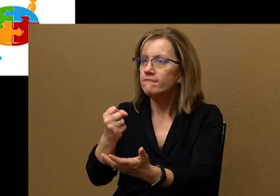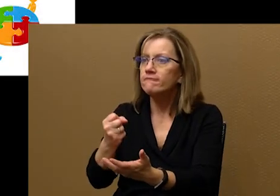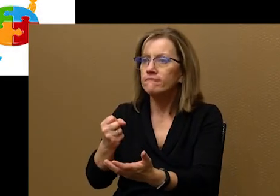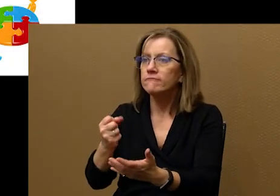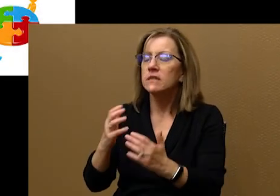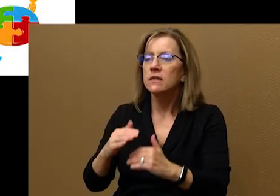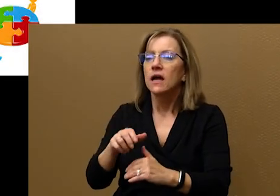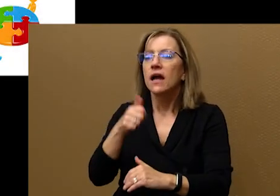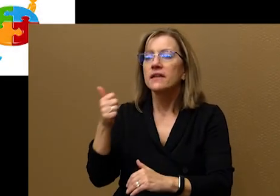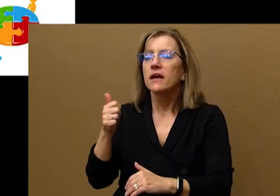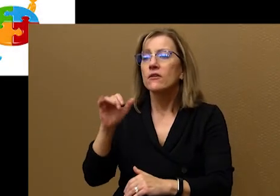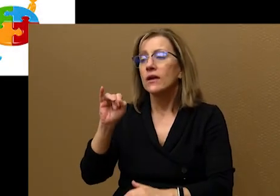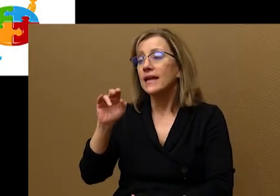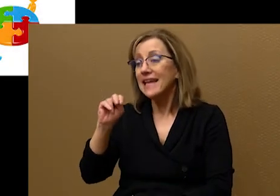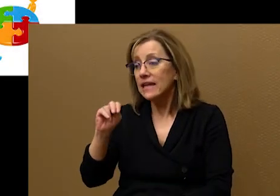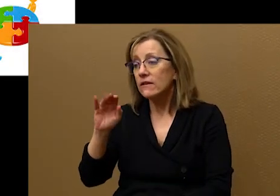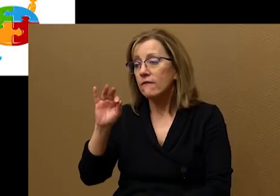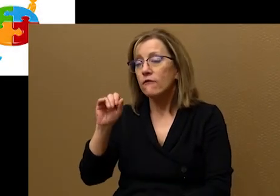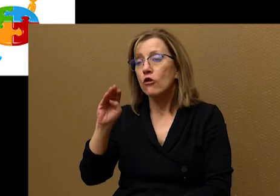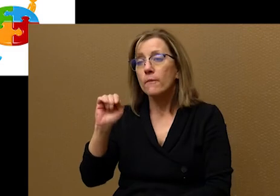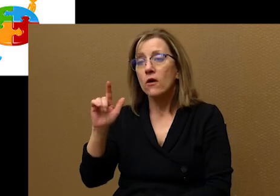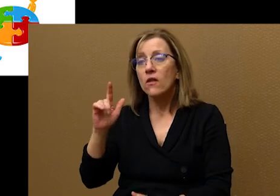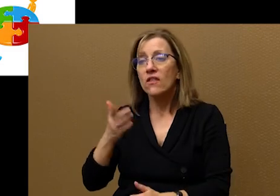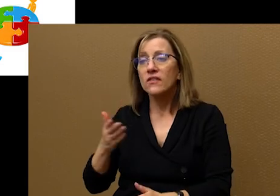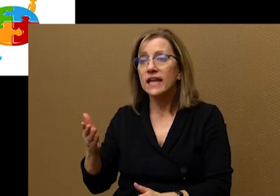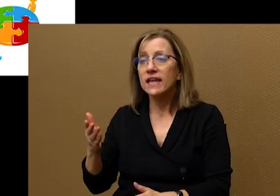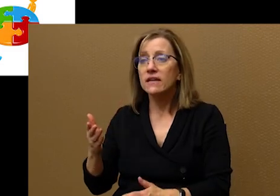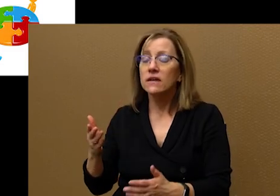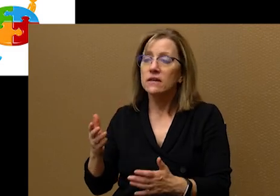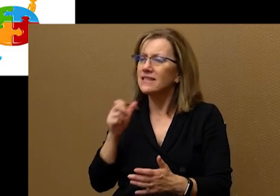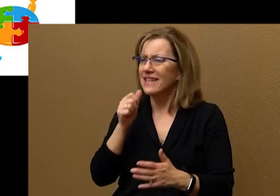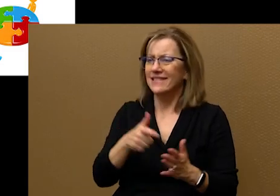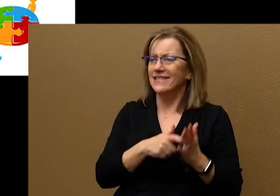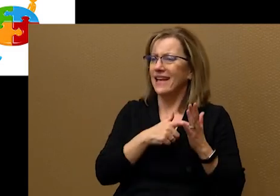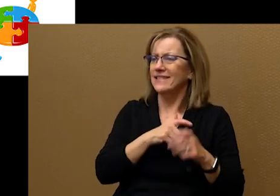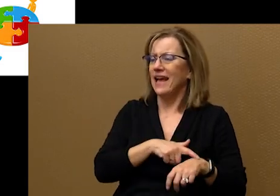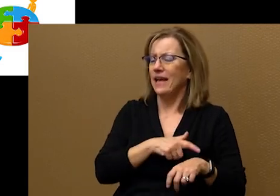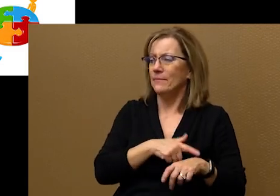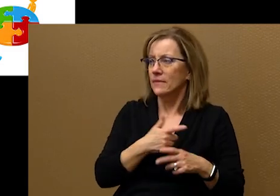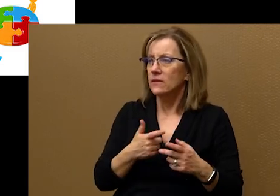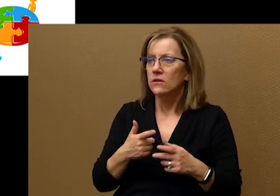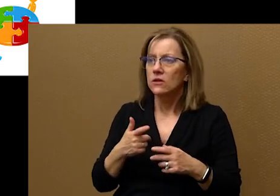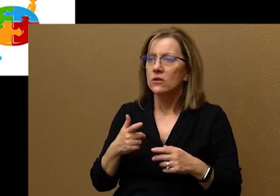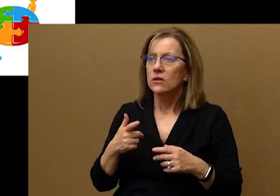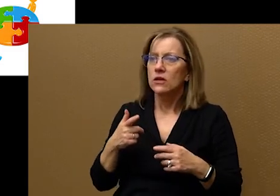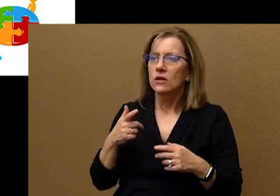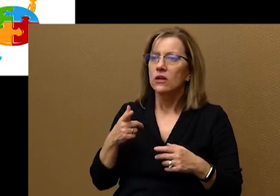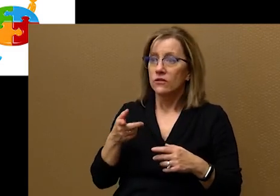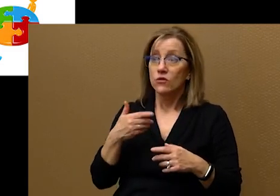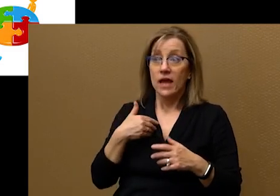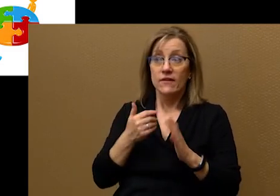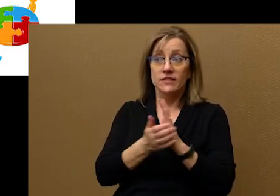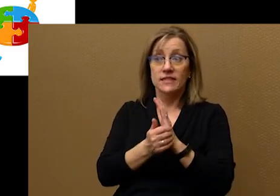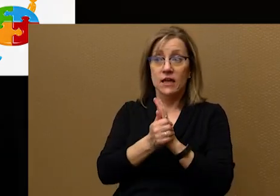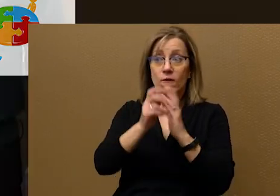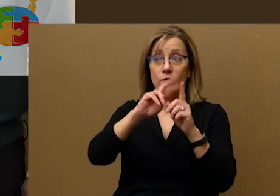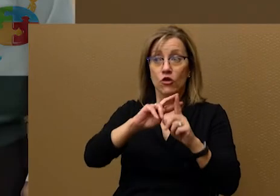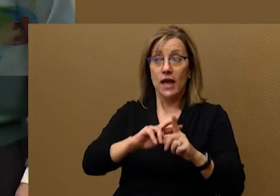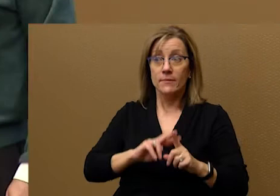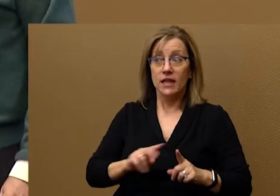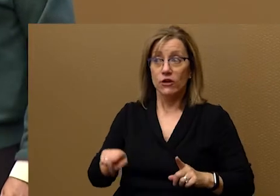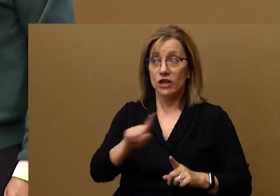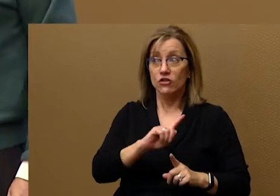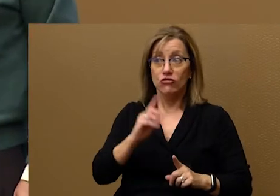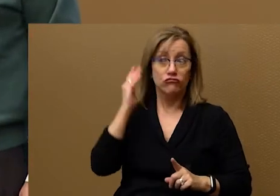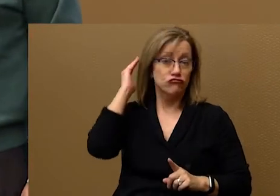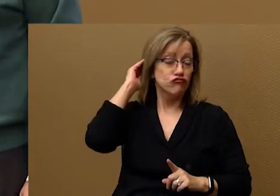thing to do is that doesn't really take any time. When you see a skill, if you've got your skill vocabulary down and